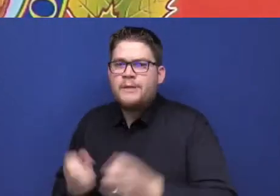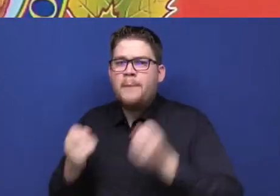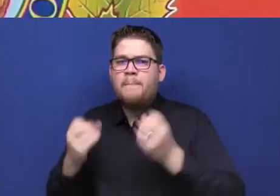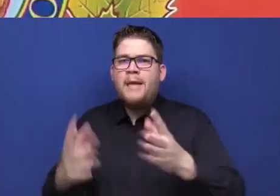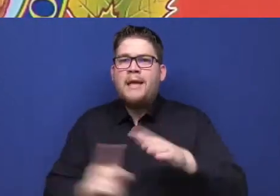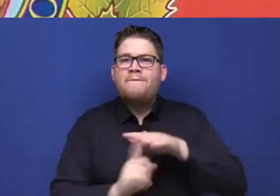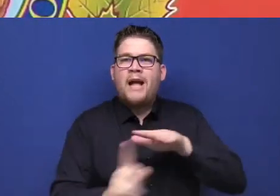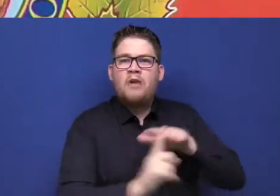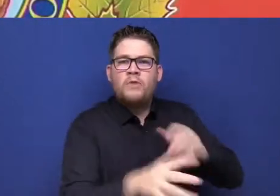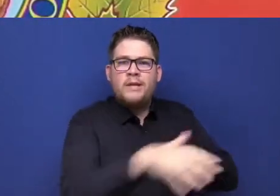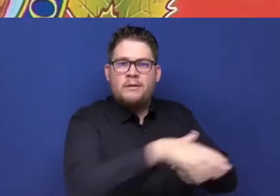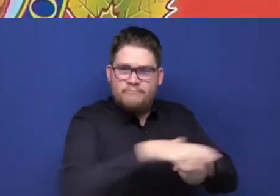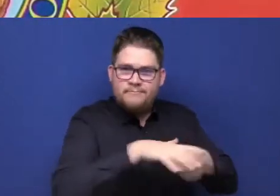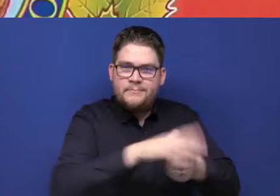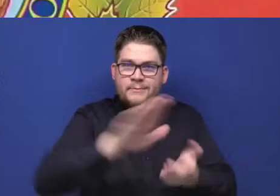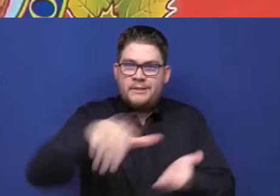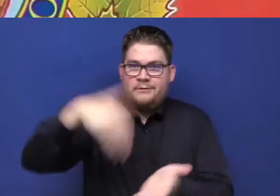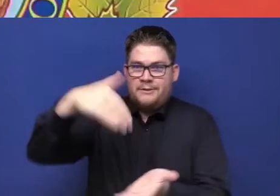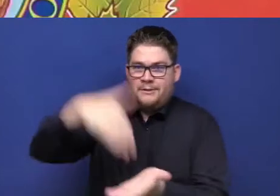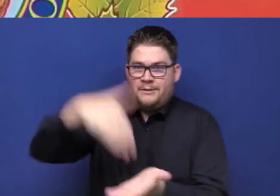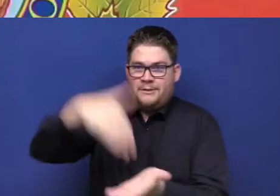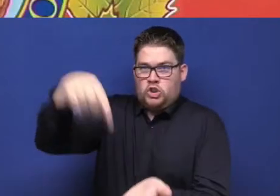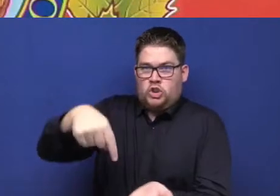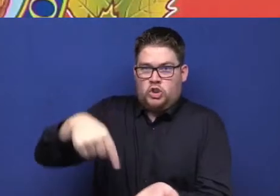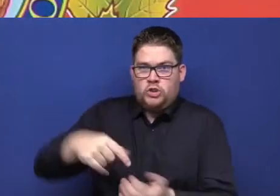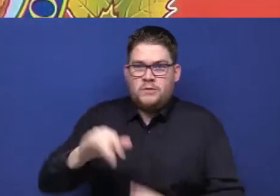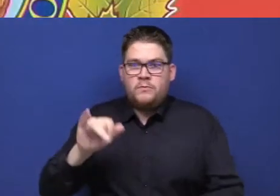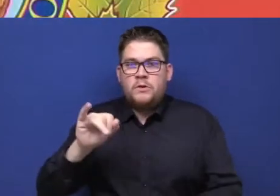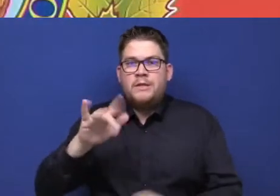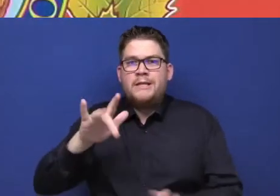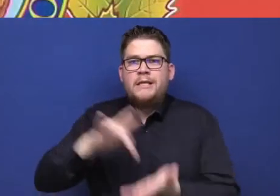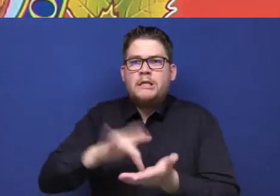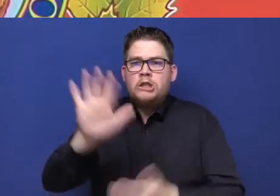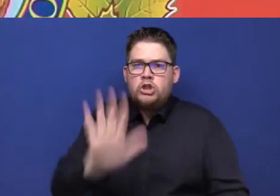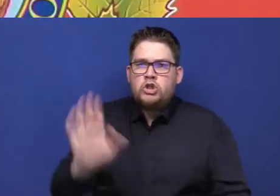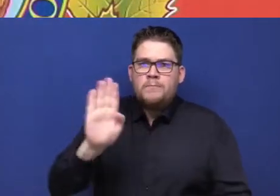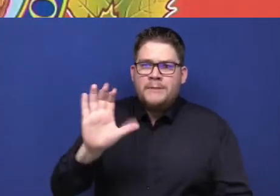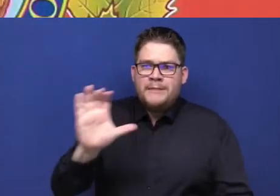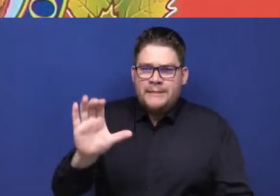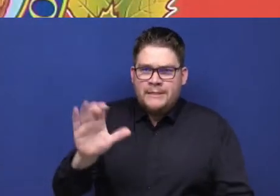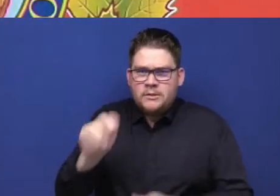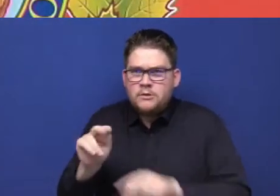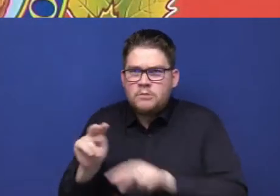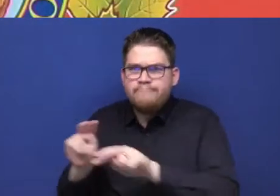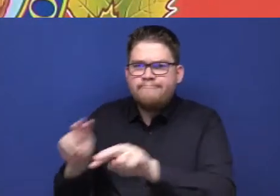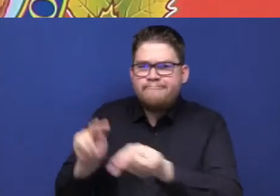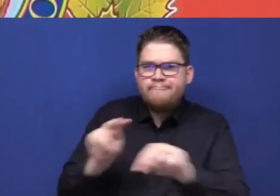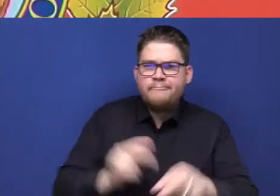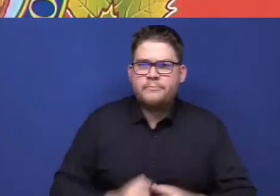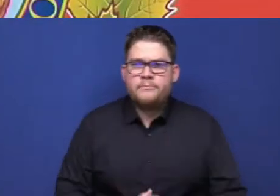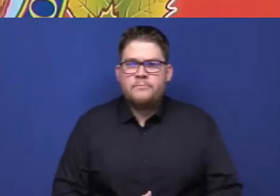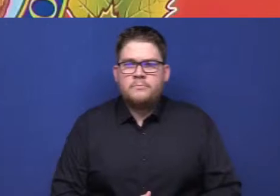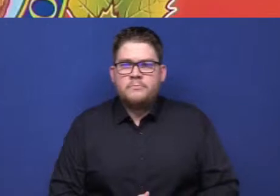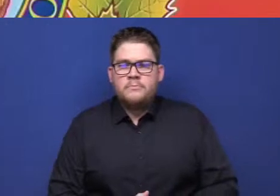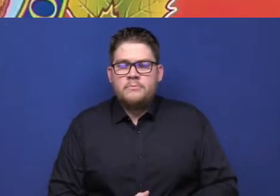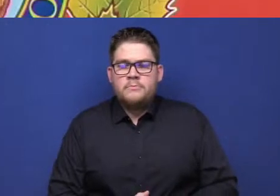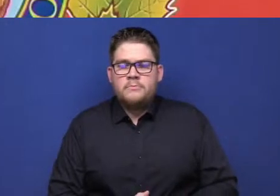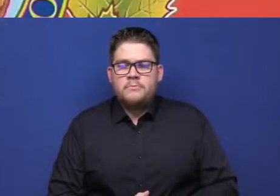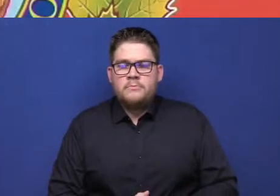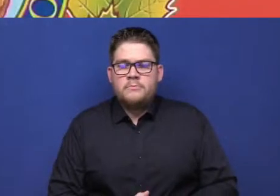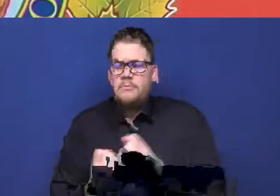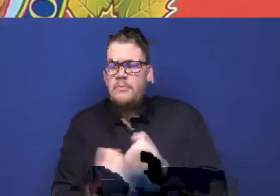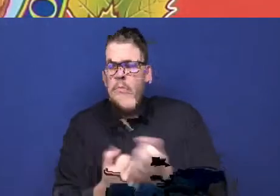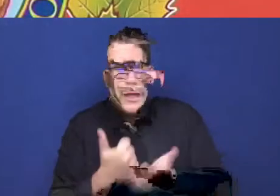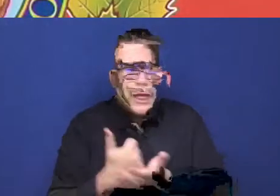that, to date, we've deployed over 500 police officers into the communities that have been impacted by the BC